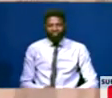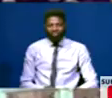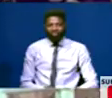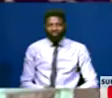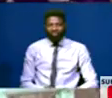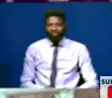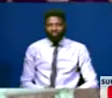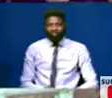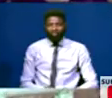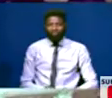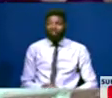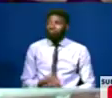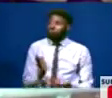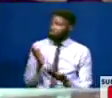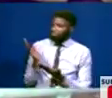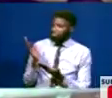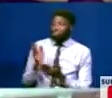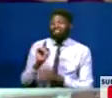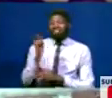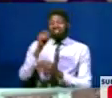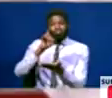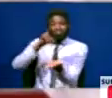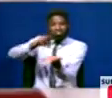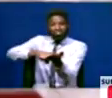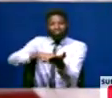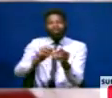It was registered in Kenya in